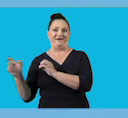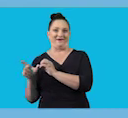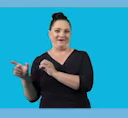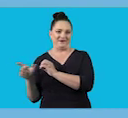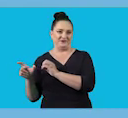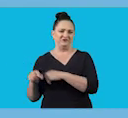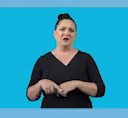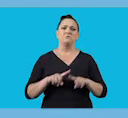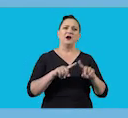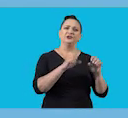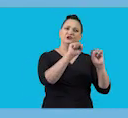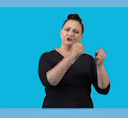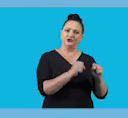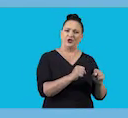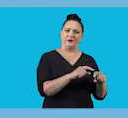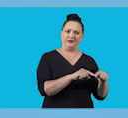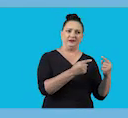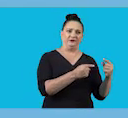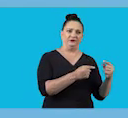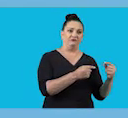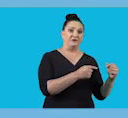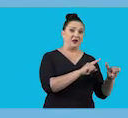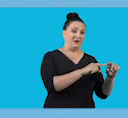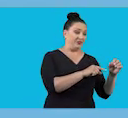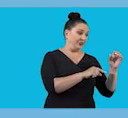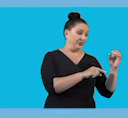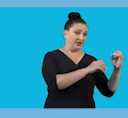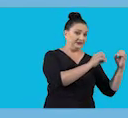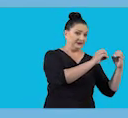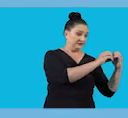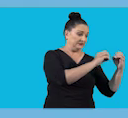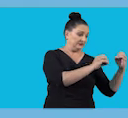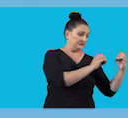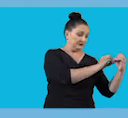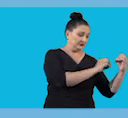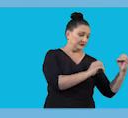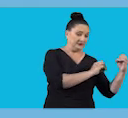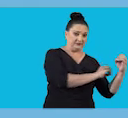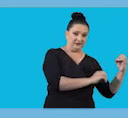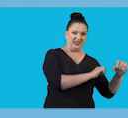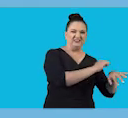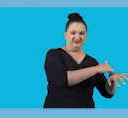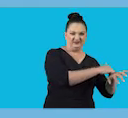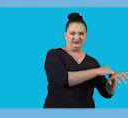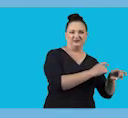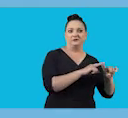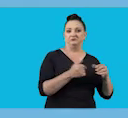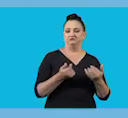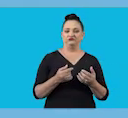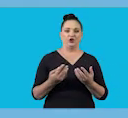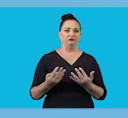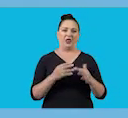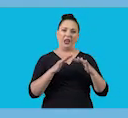gets bigger and bigger, and the shape is different. From a solid, it's a rigid shape, whereas